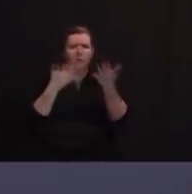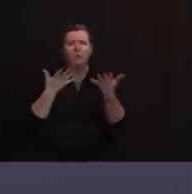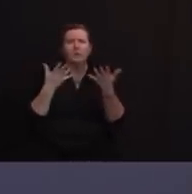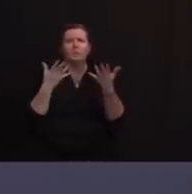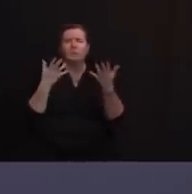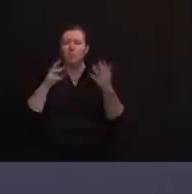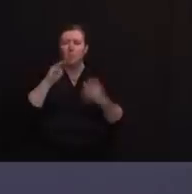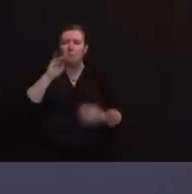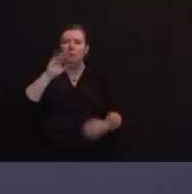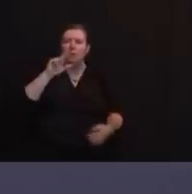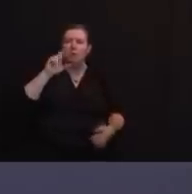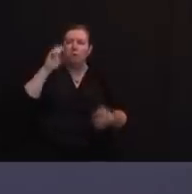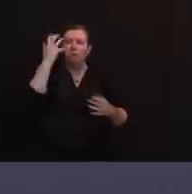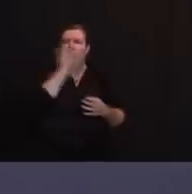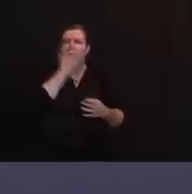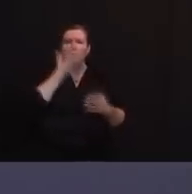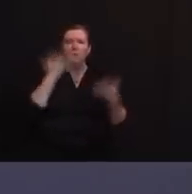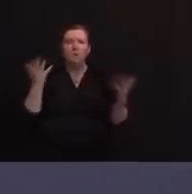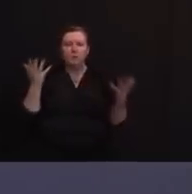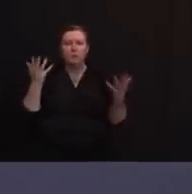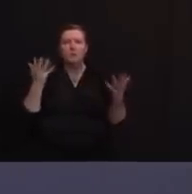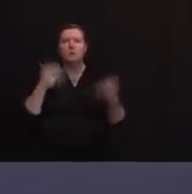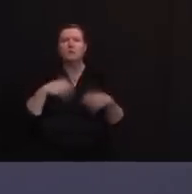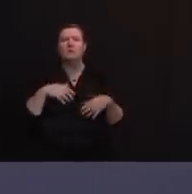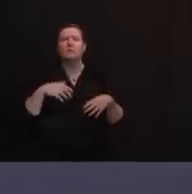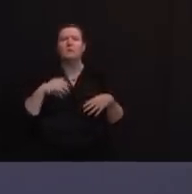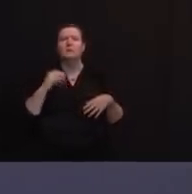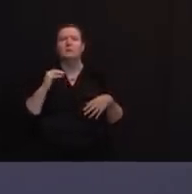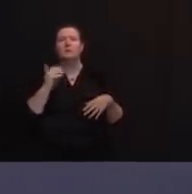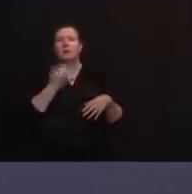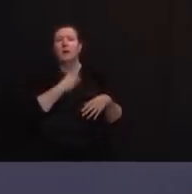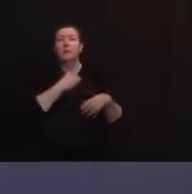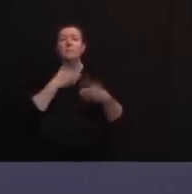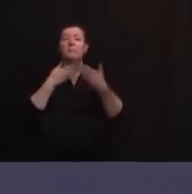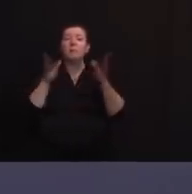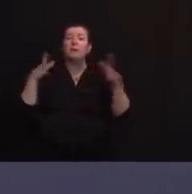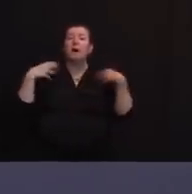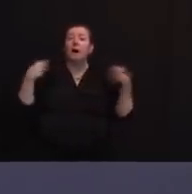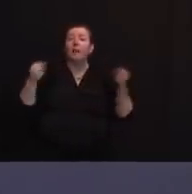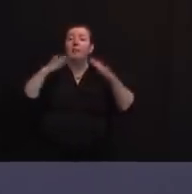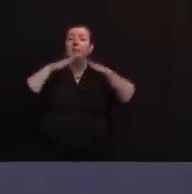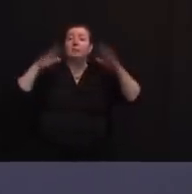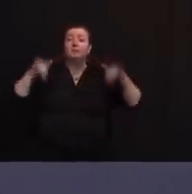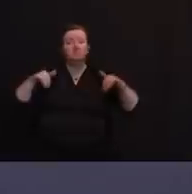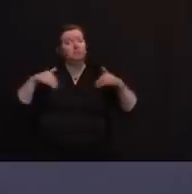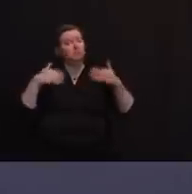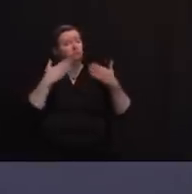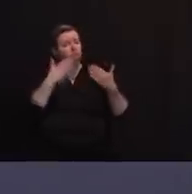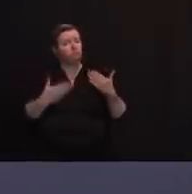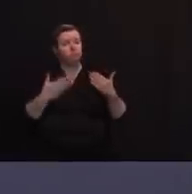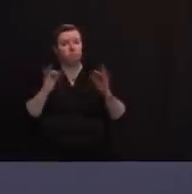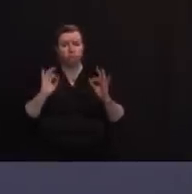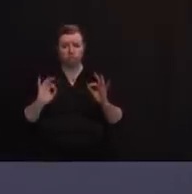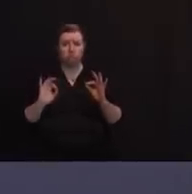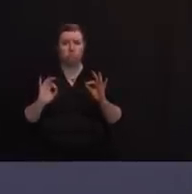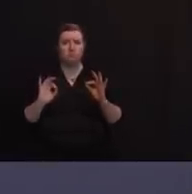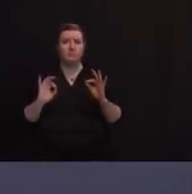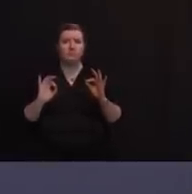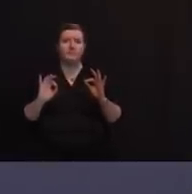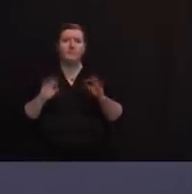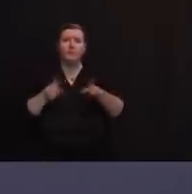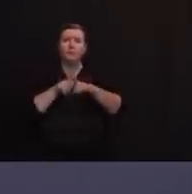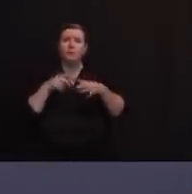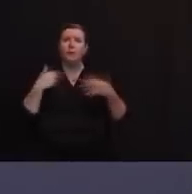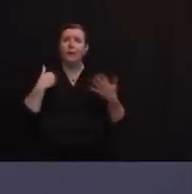in public health in our country, so we should acknowledge that. Secondly, we should also have to acknowledge